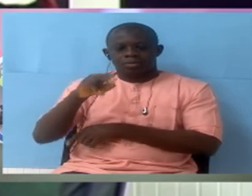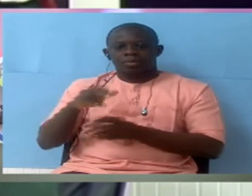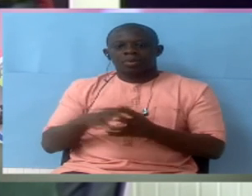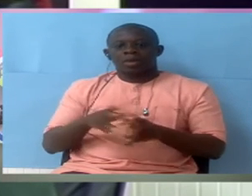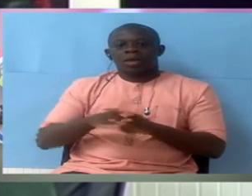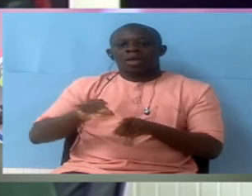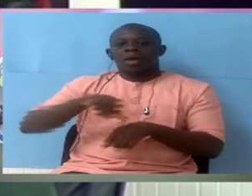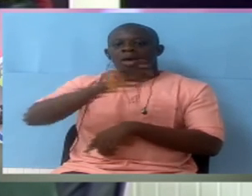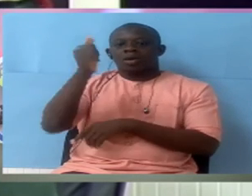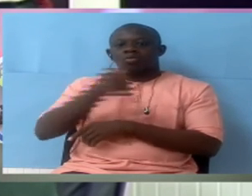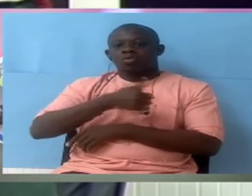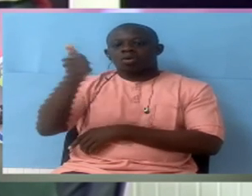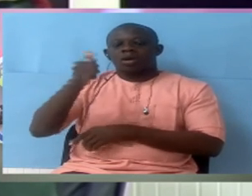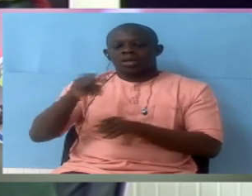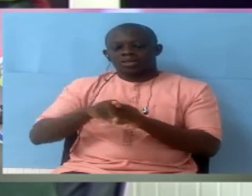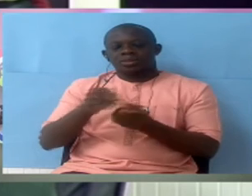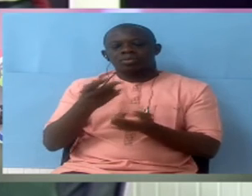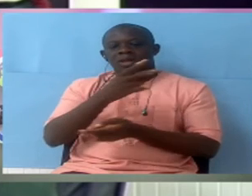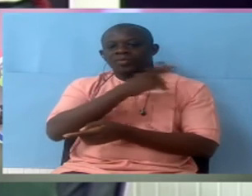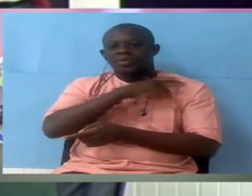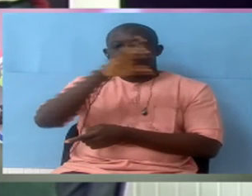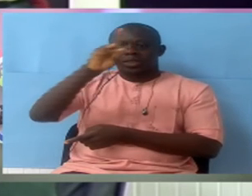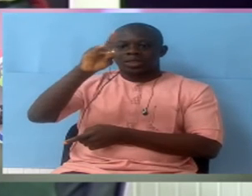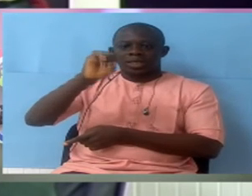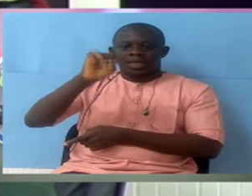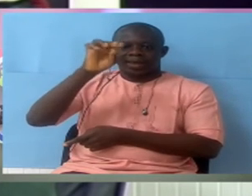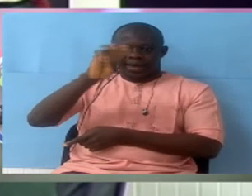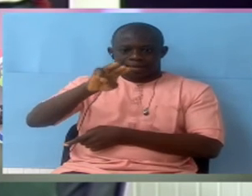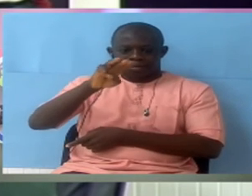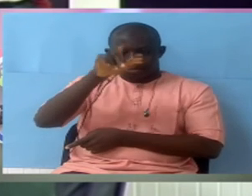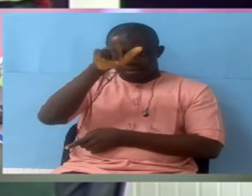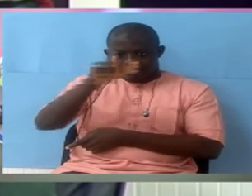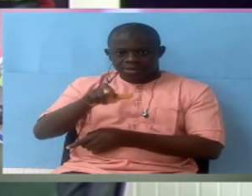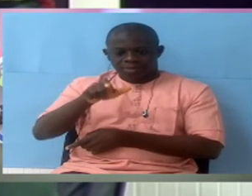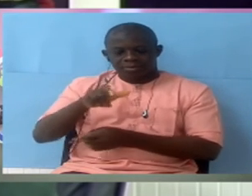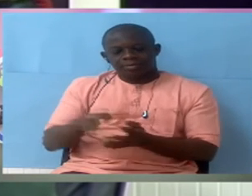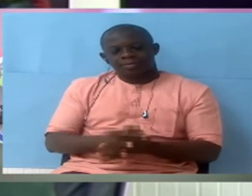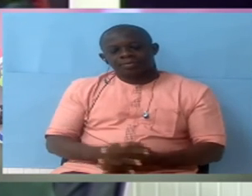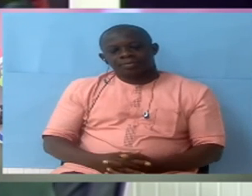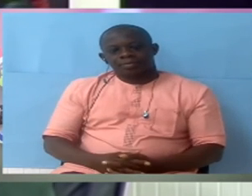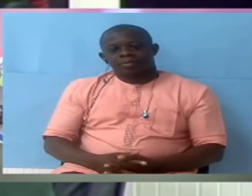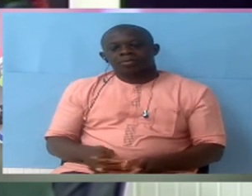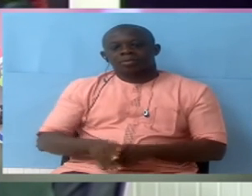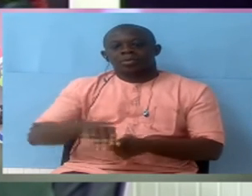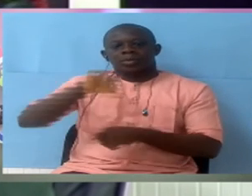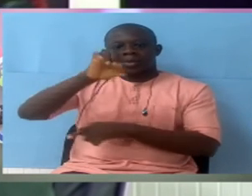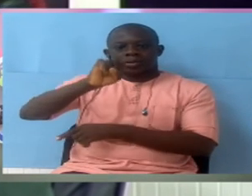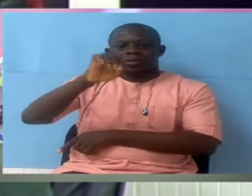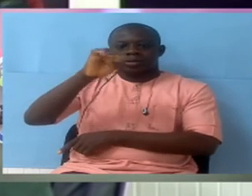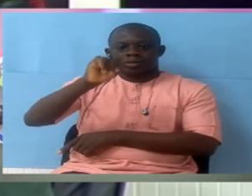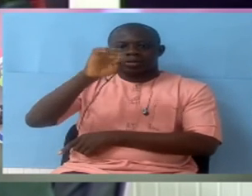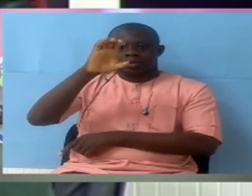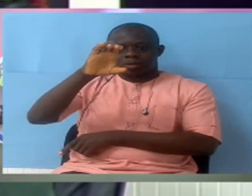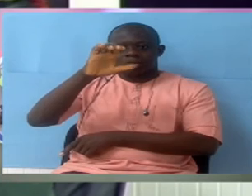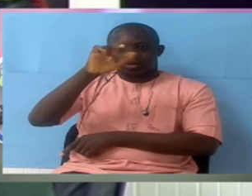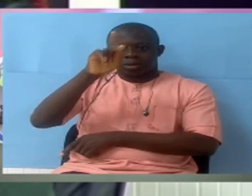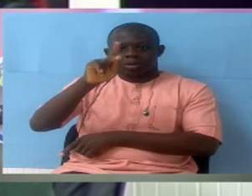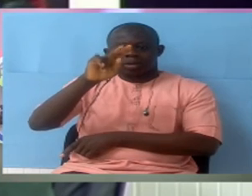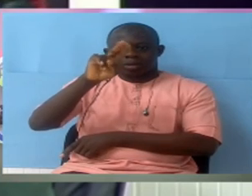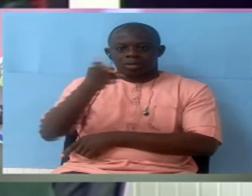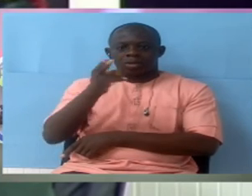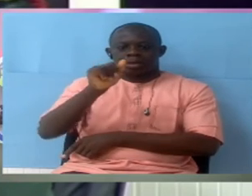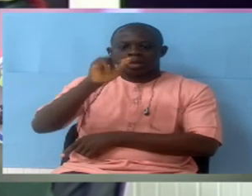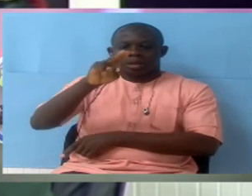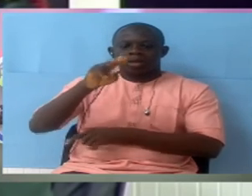the late Lieutenant Dem. Ak Dem Siala si Lieutenant Dem. Sekan told me that whether I did not